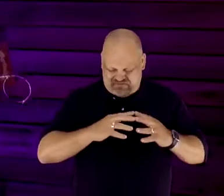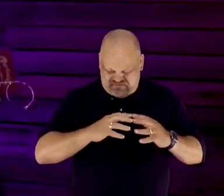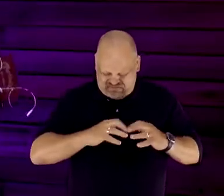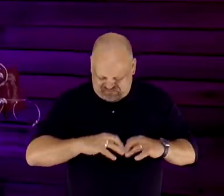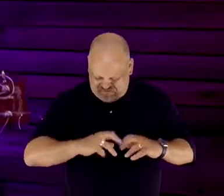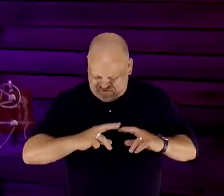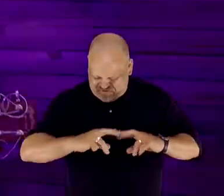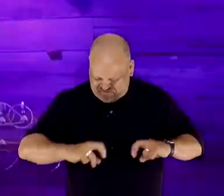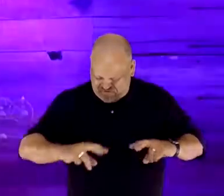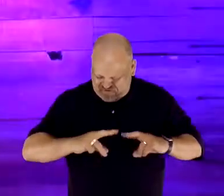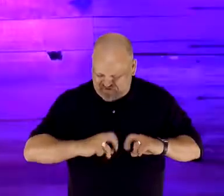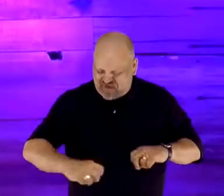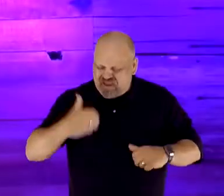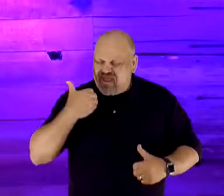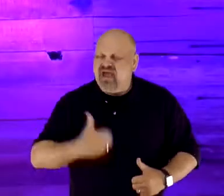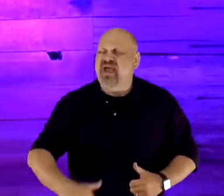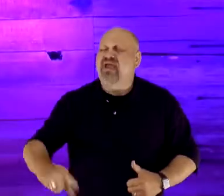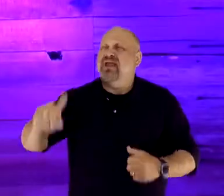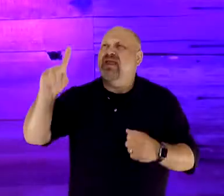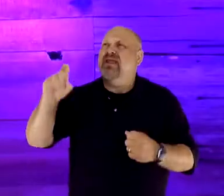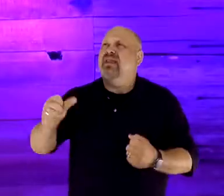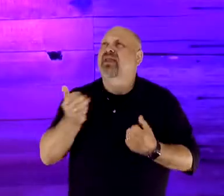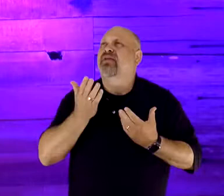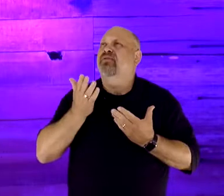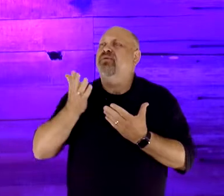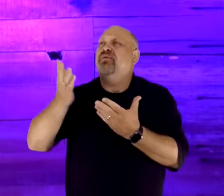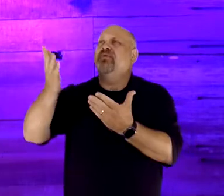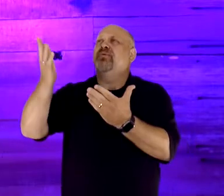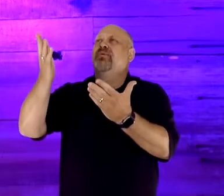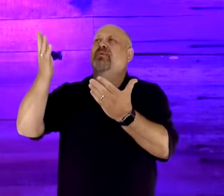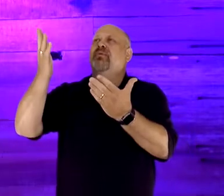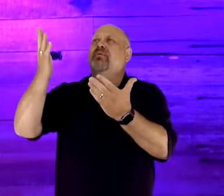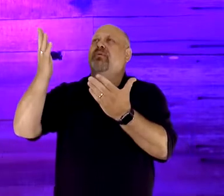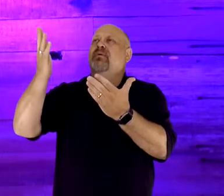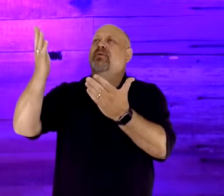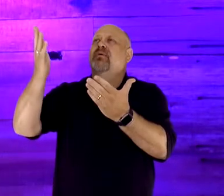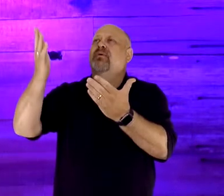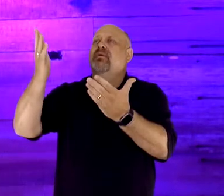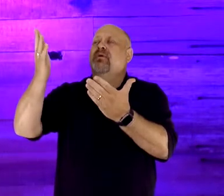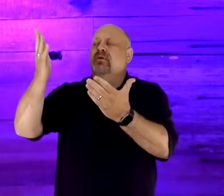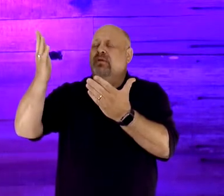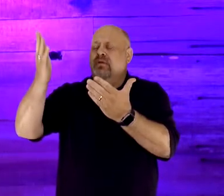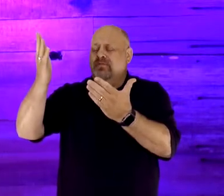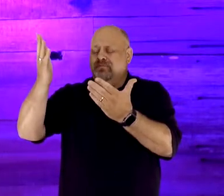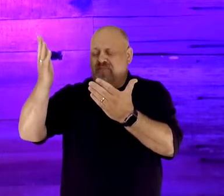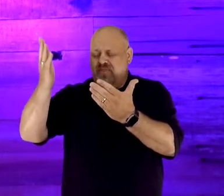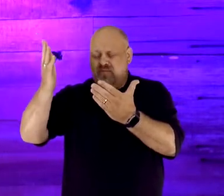apart. I need you